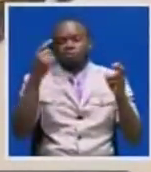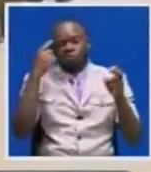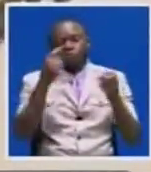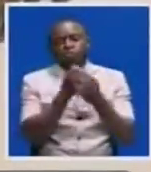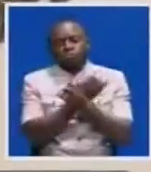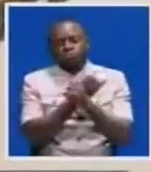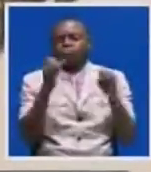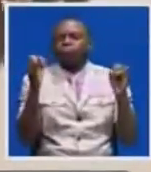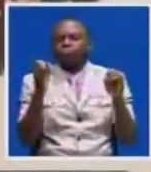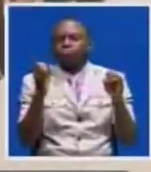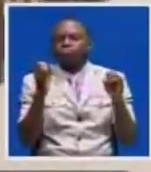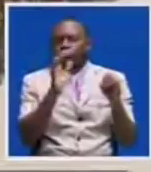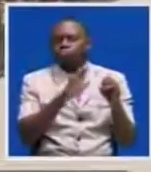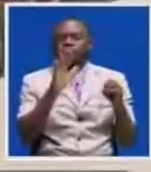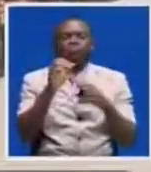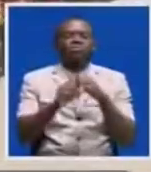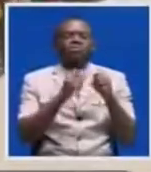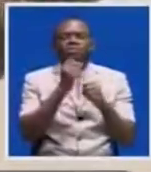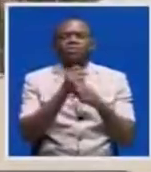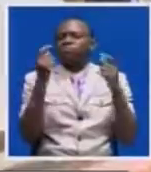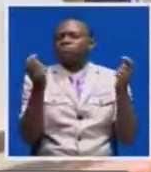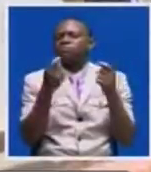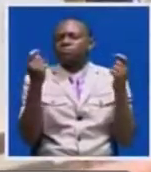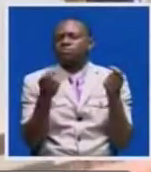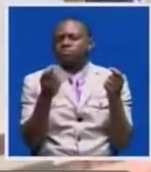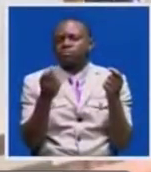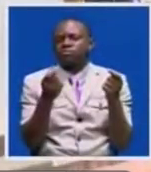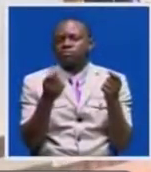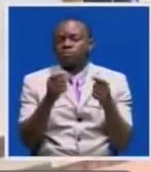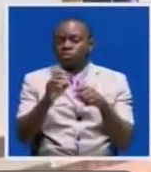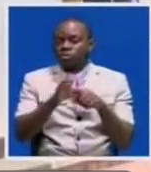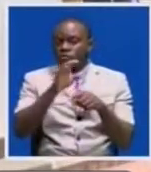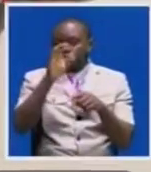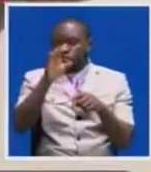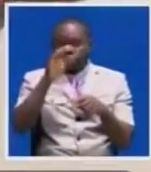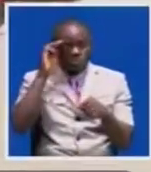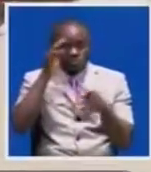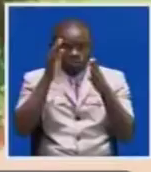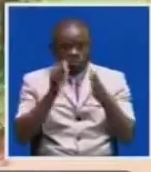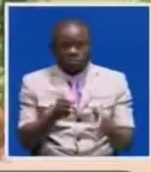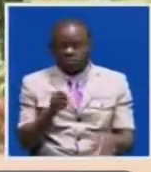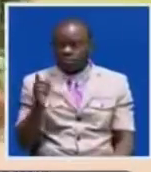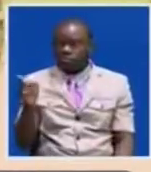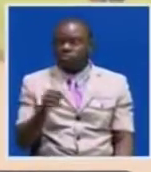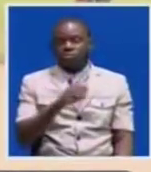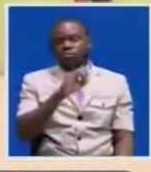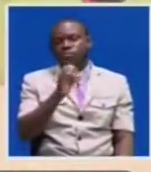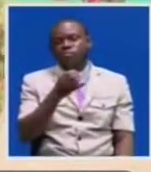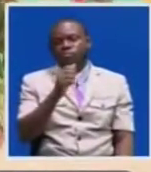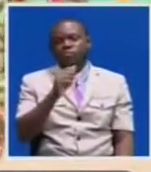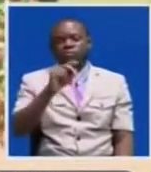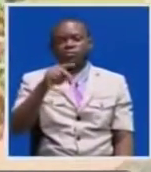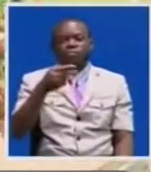55 years of freedom. Copperbelt Province Minister Japhet Mwakalombe graced the event. The celebrations were